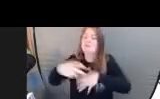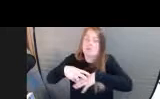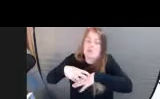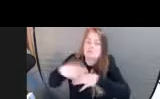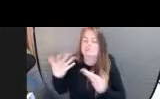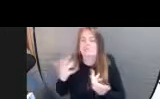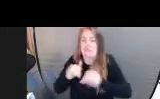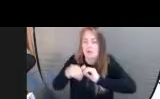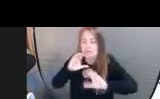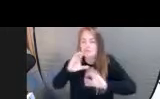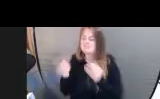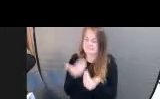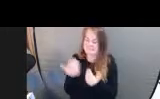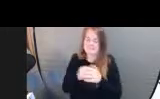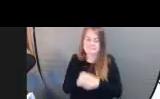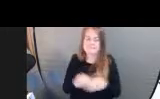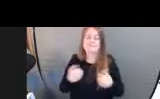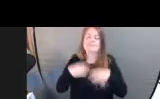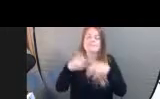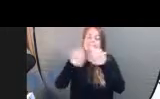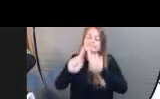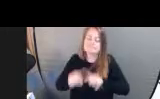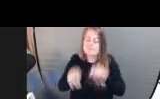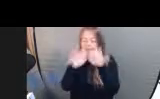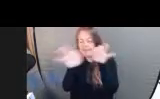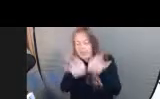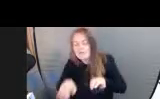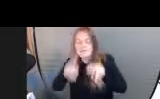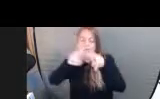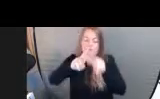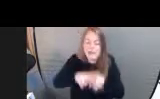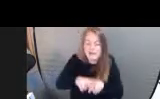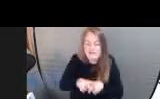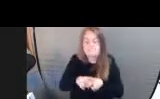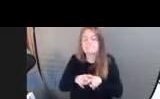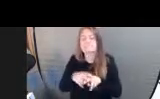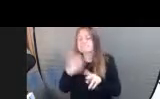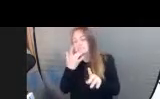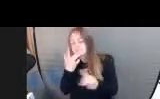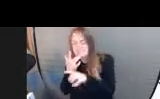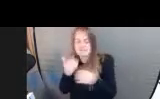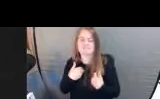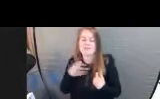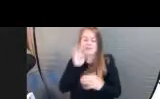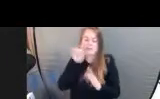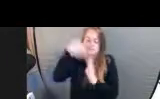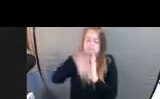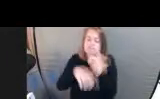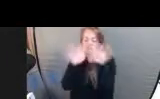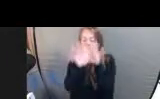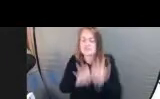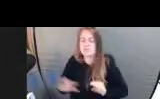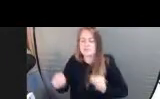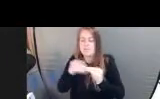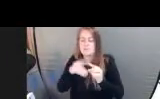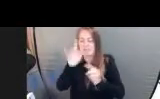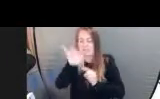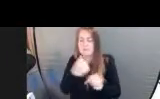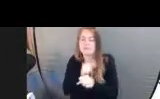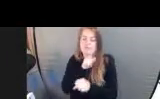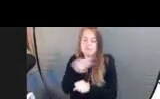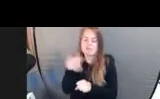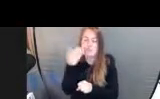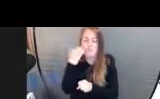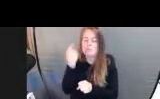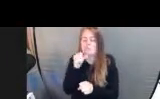You know, there's a lot of different terminology, language, there's a lot of different preferences, and I'm going to dive into a little bit of that for you so that you know that it's not something to